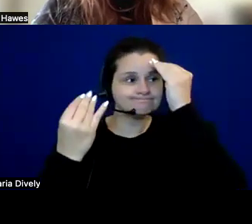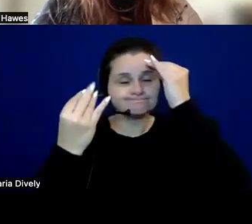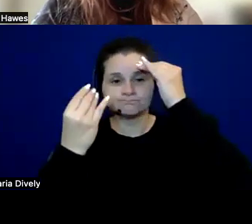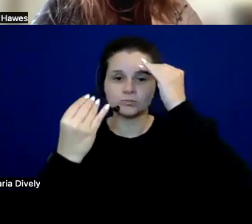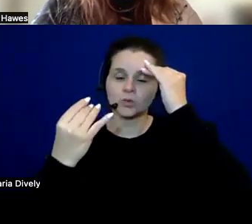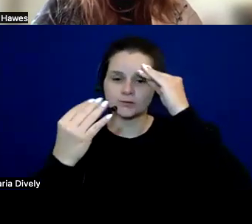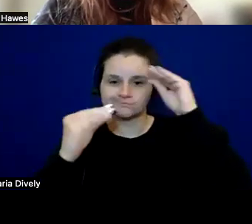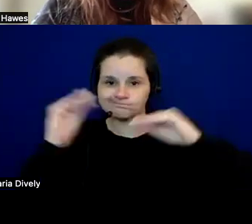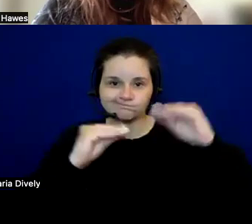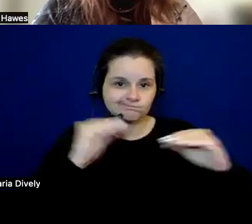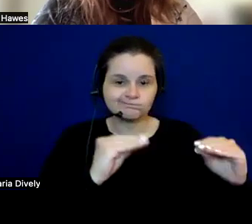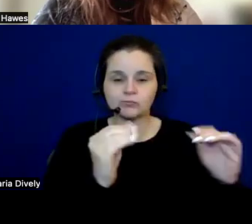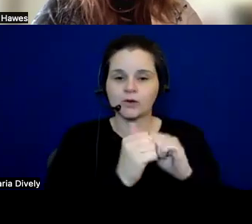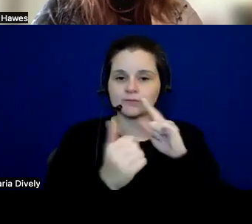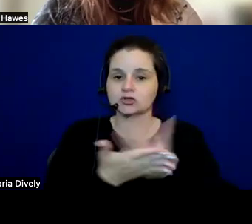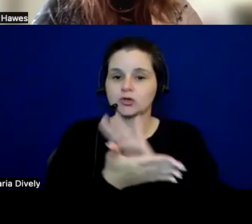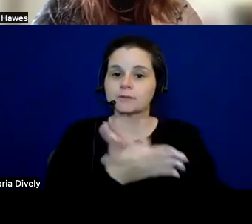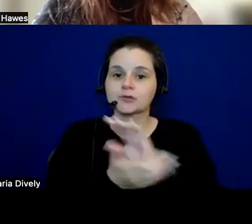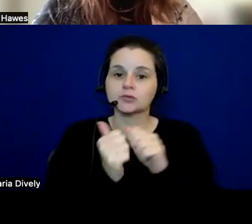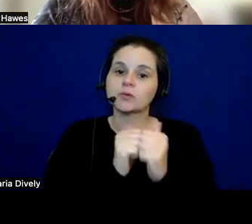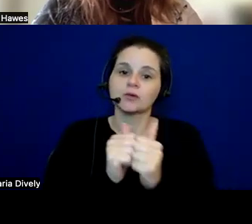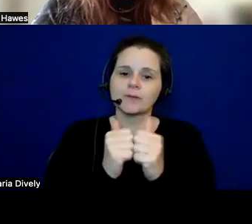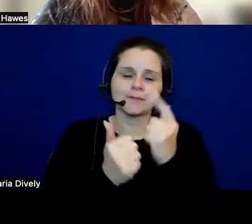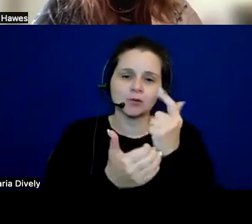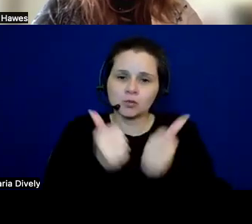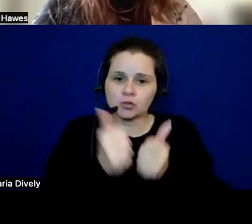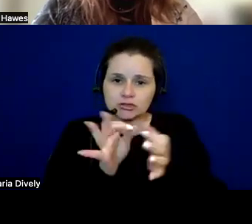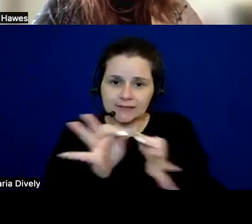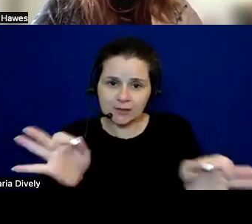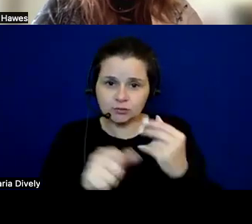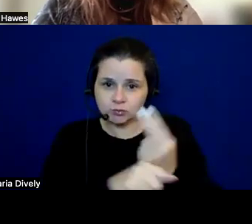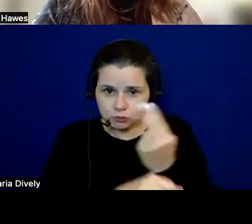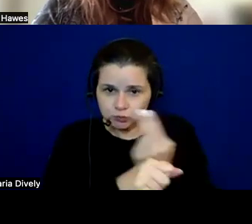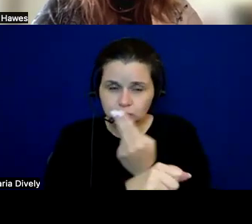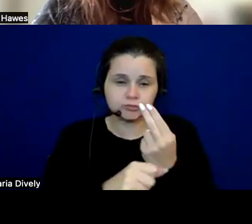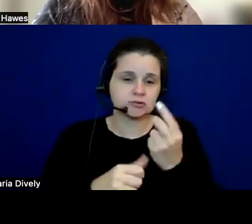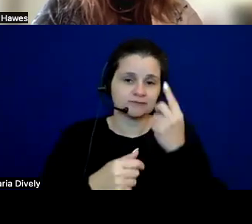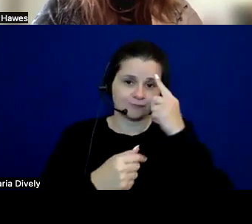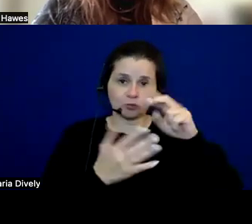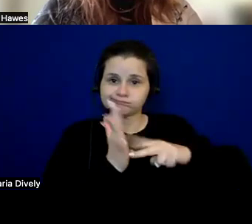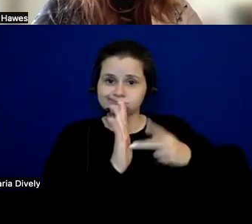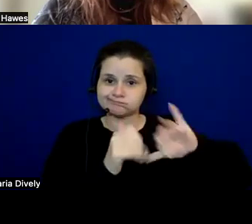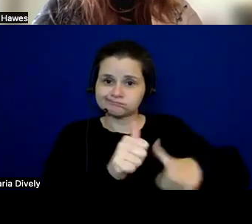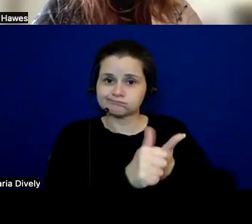putting these documents together about what language to use and for what purpose?